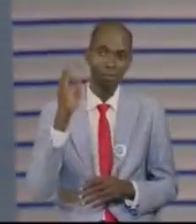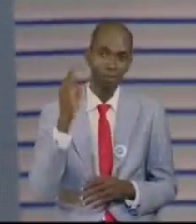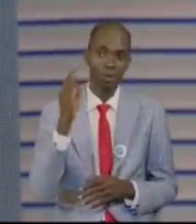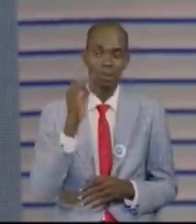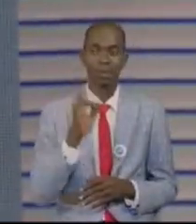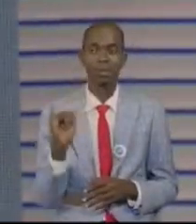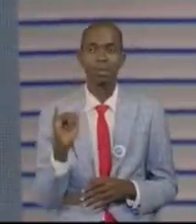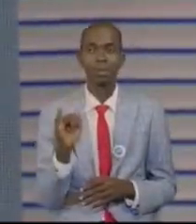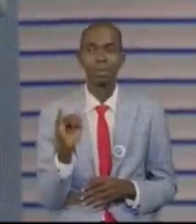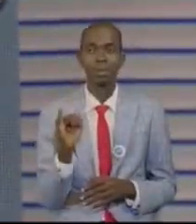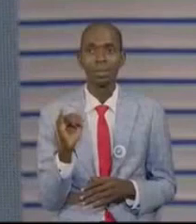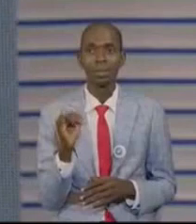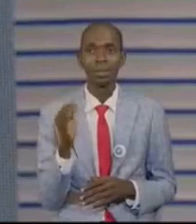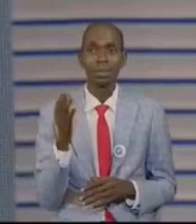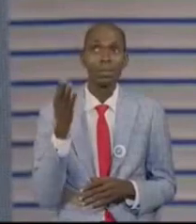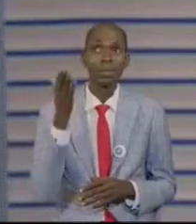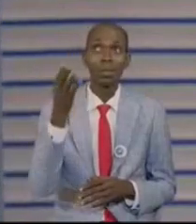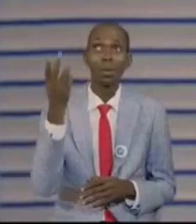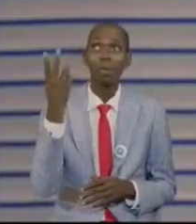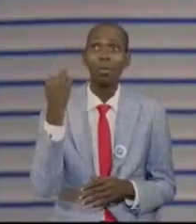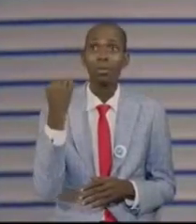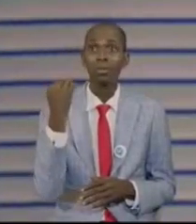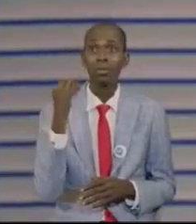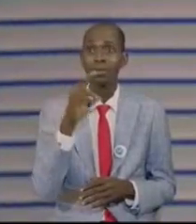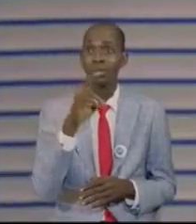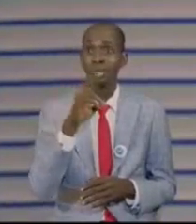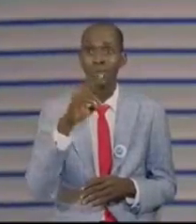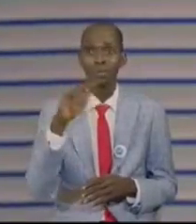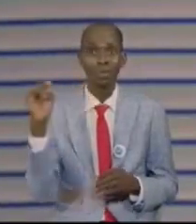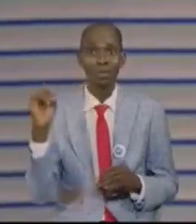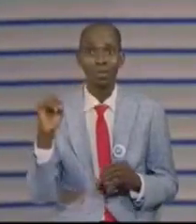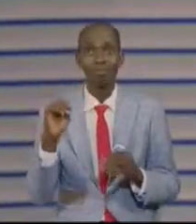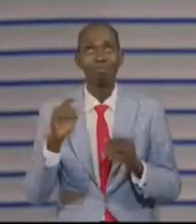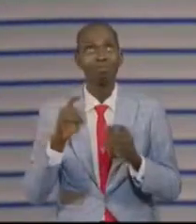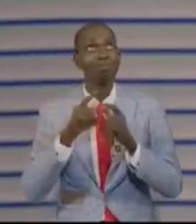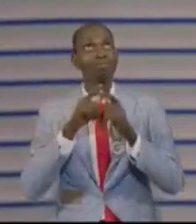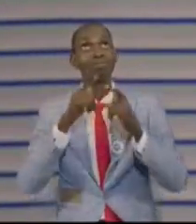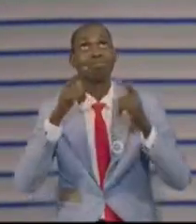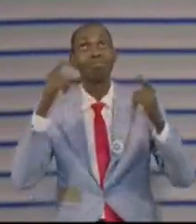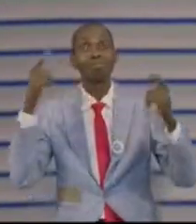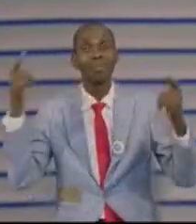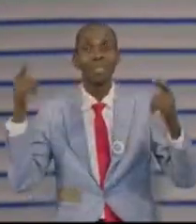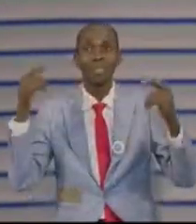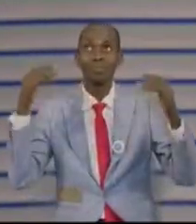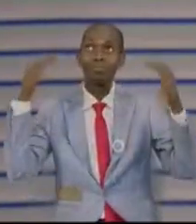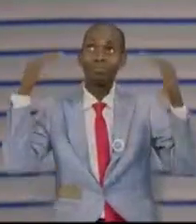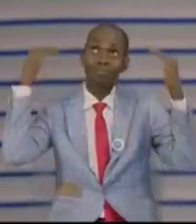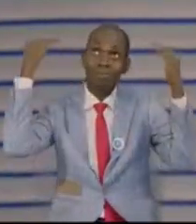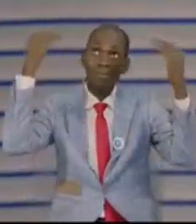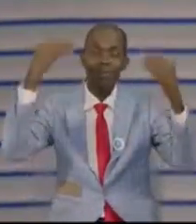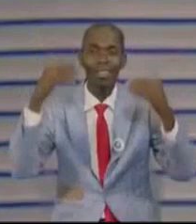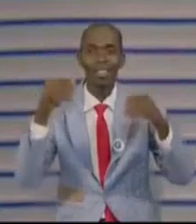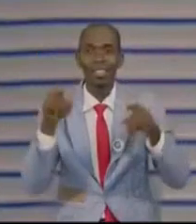there was no, you know, beautiful, large, you know, stage like this.